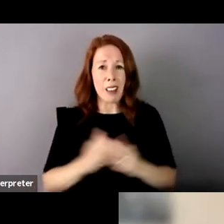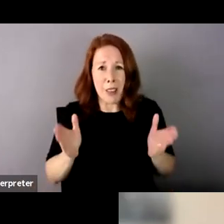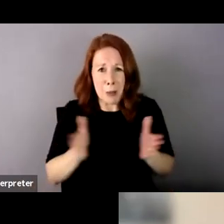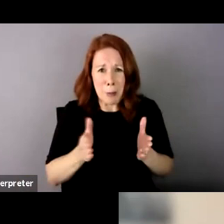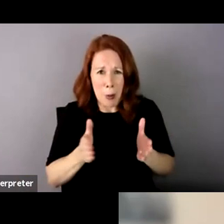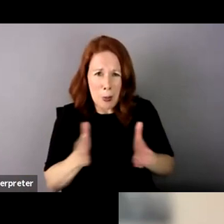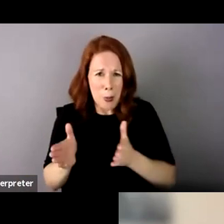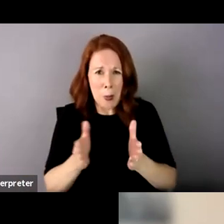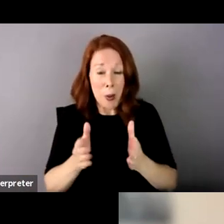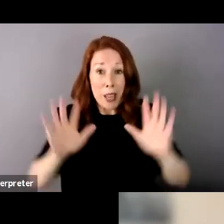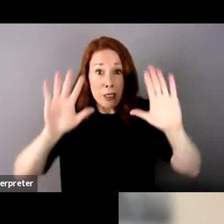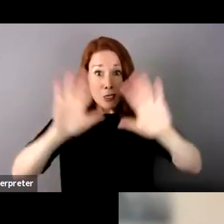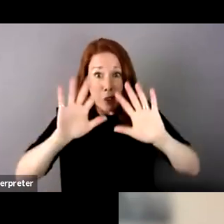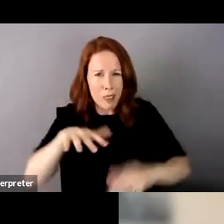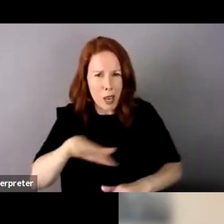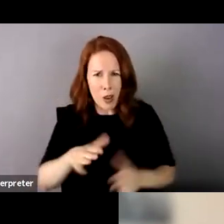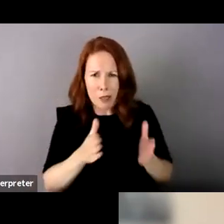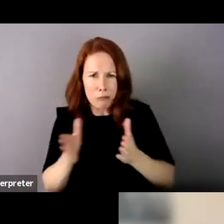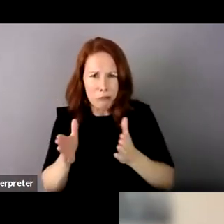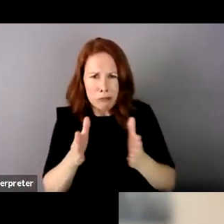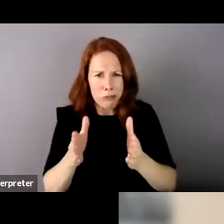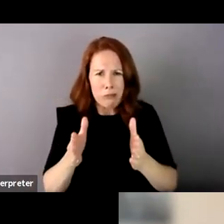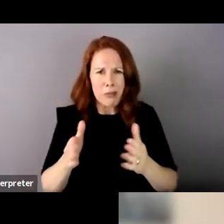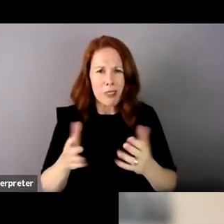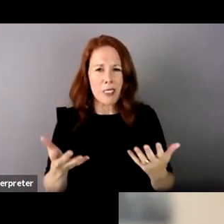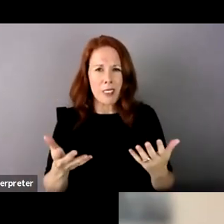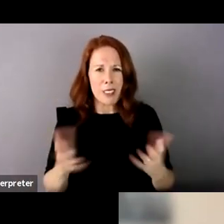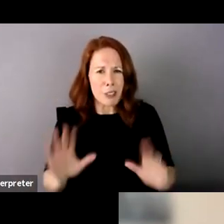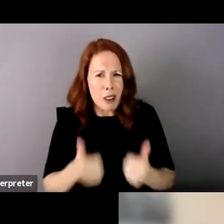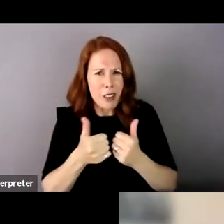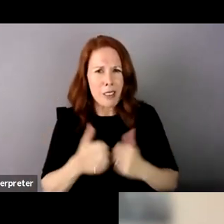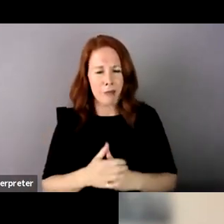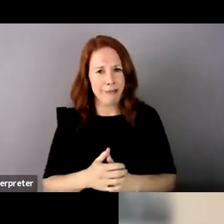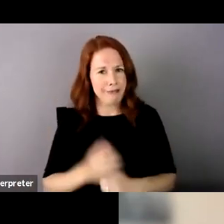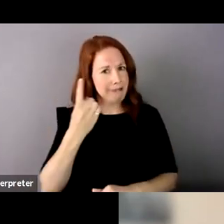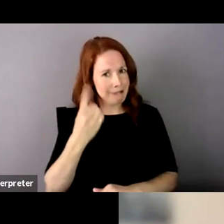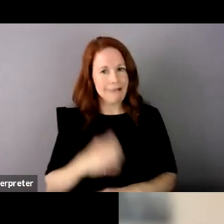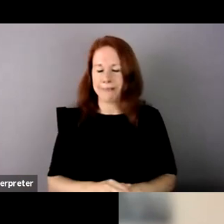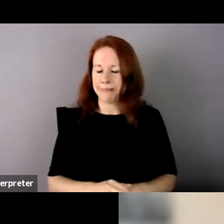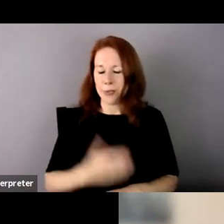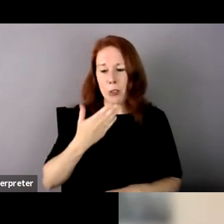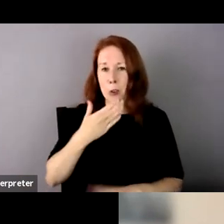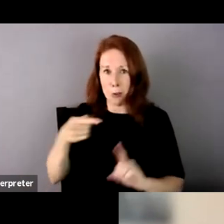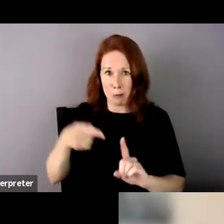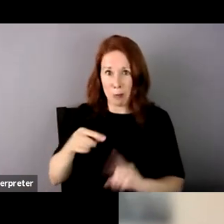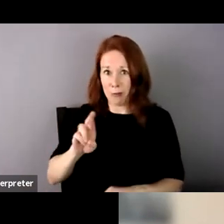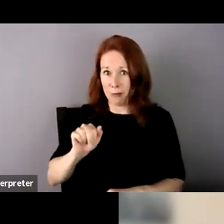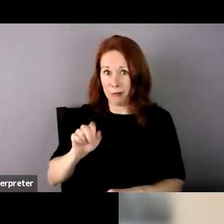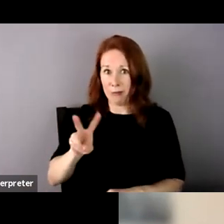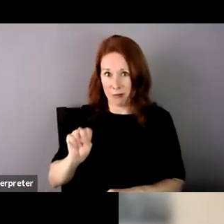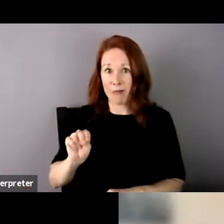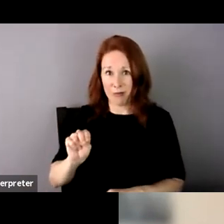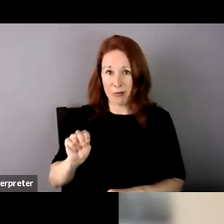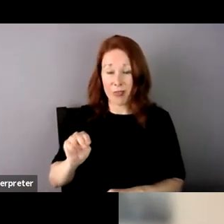to and very dark spaces to navigate. So we totally get that that question. And there have been